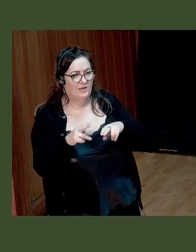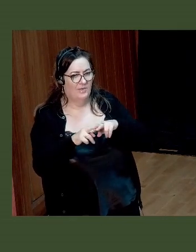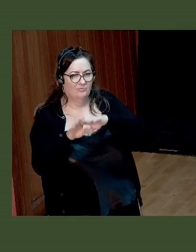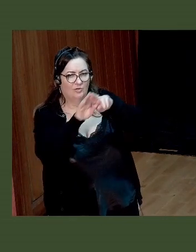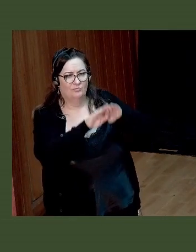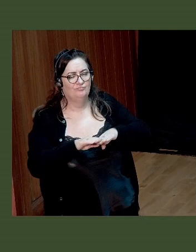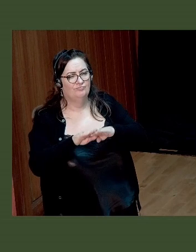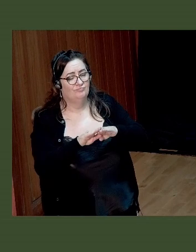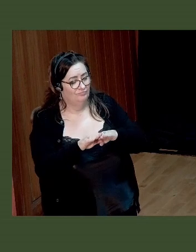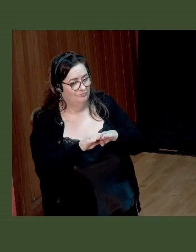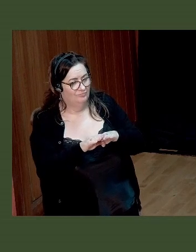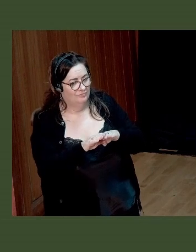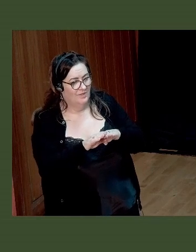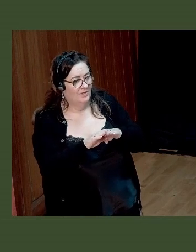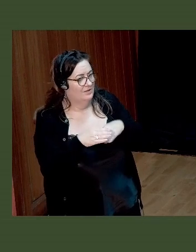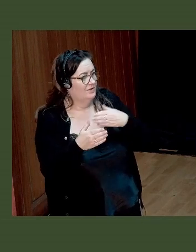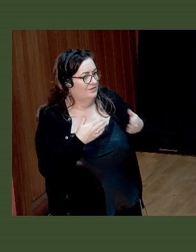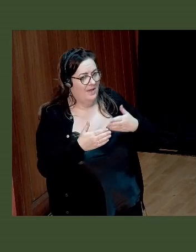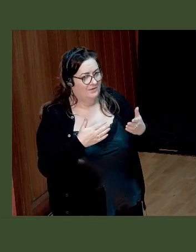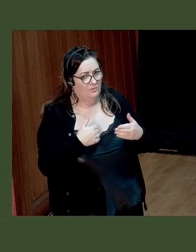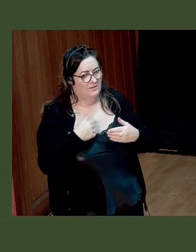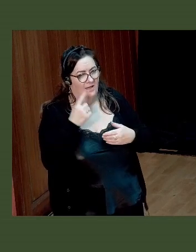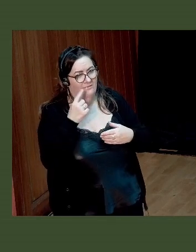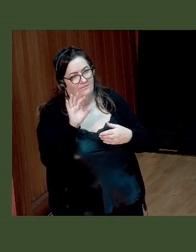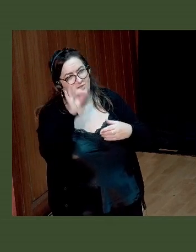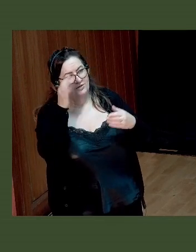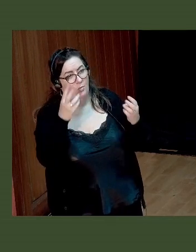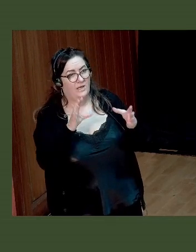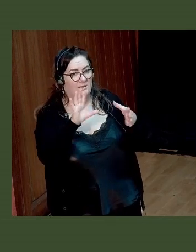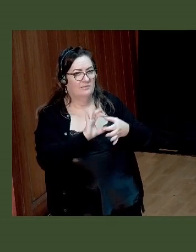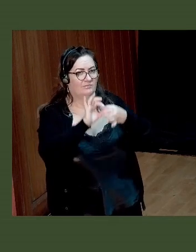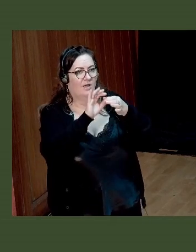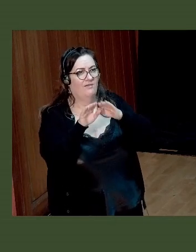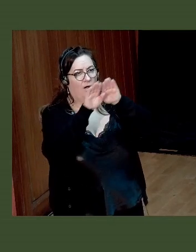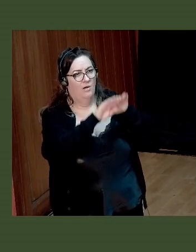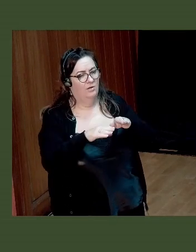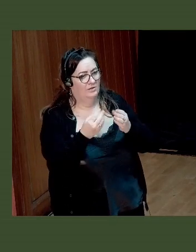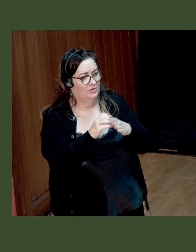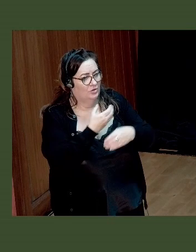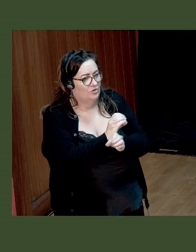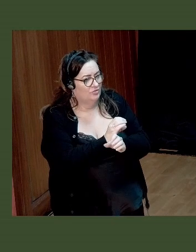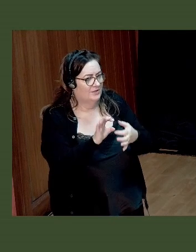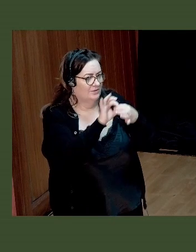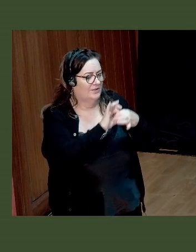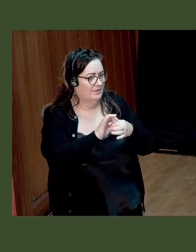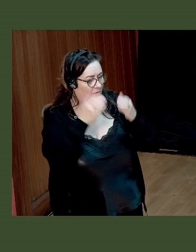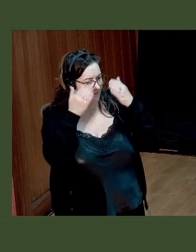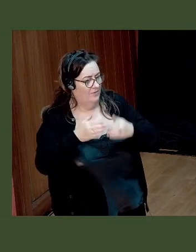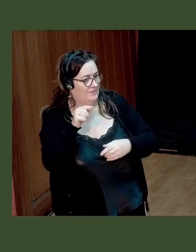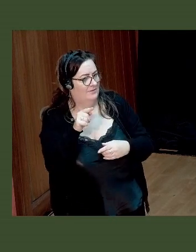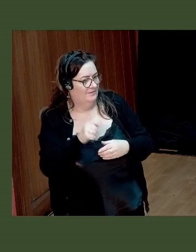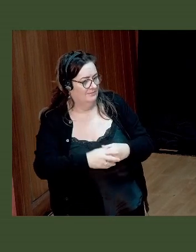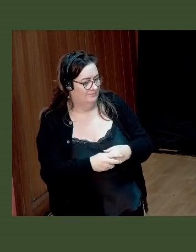renationalisation of the country, no matter how abstract it was, a vision which was hardly at the top of any list. It was a task for some other